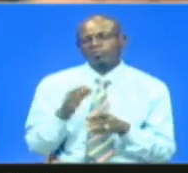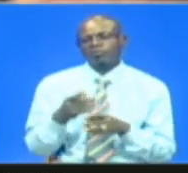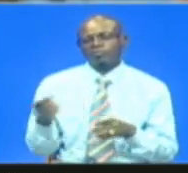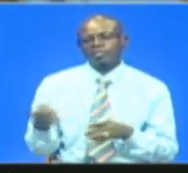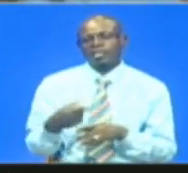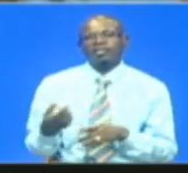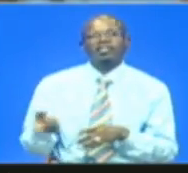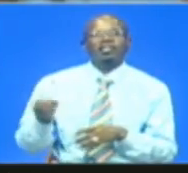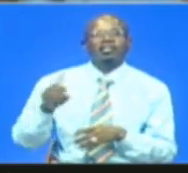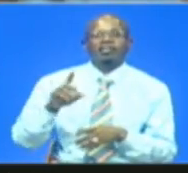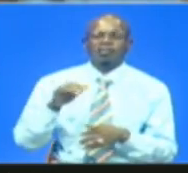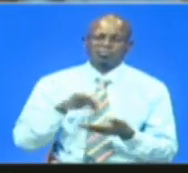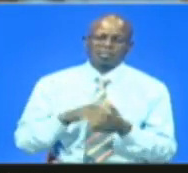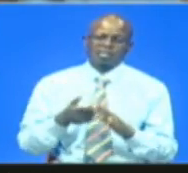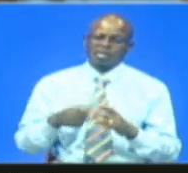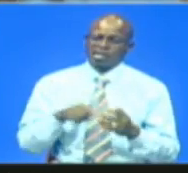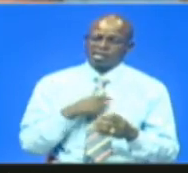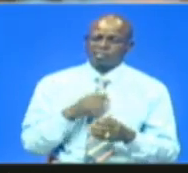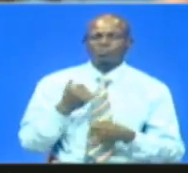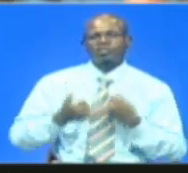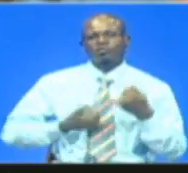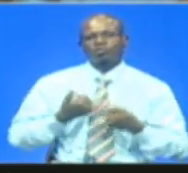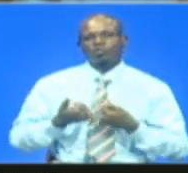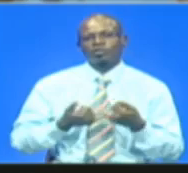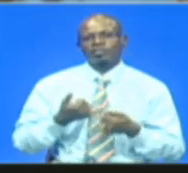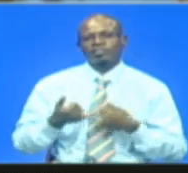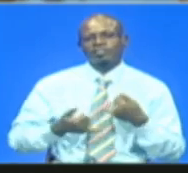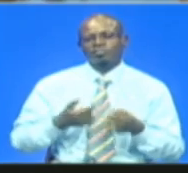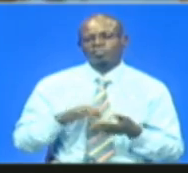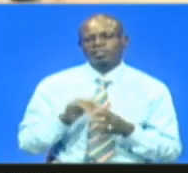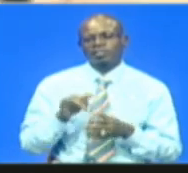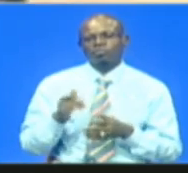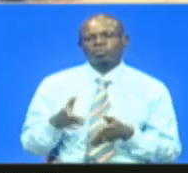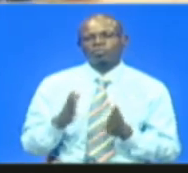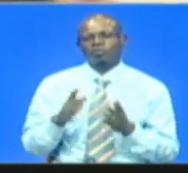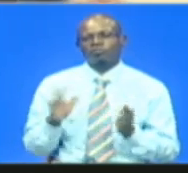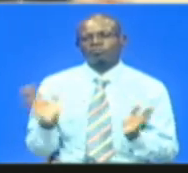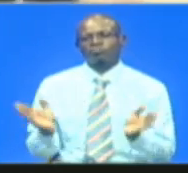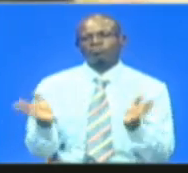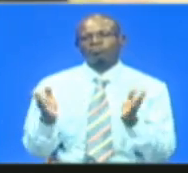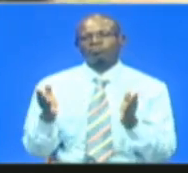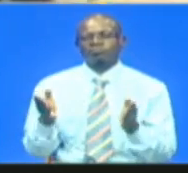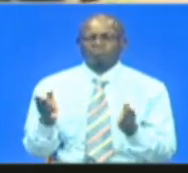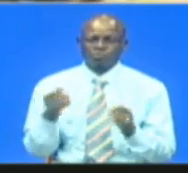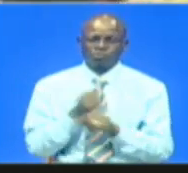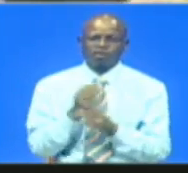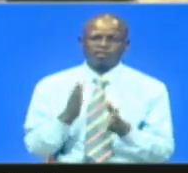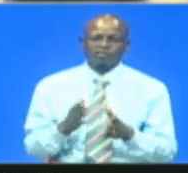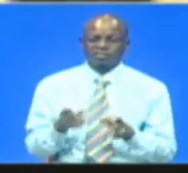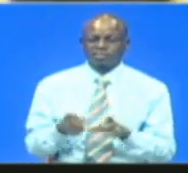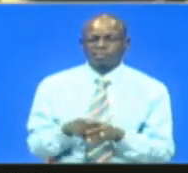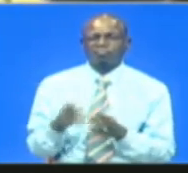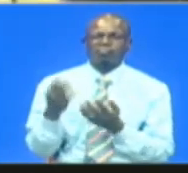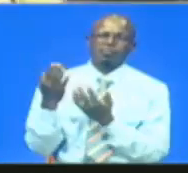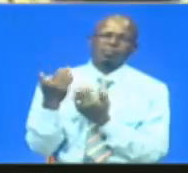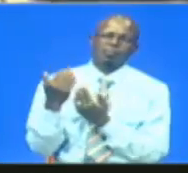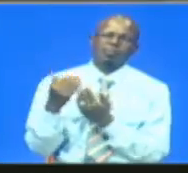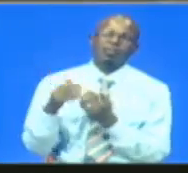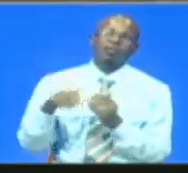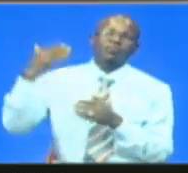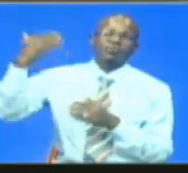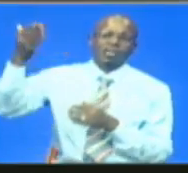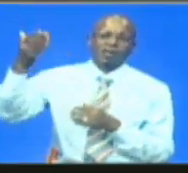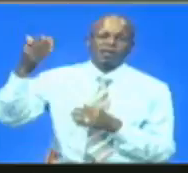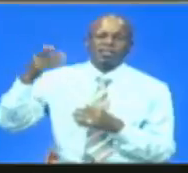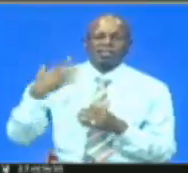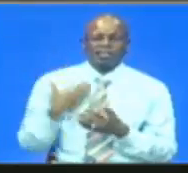You know, even adding salary, it's one way of motivating you. Prospects of better days ahead are also dimming, since